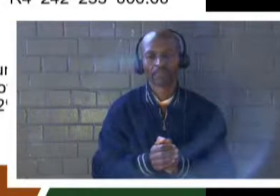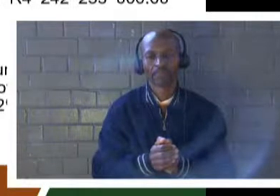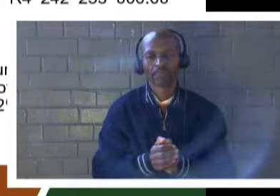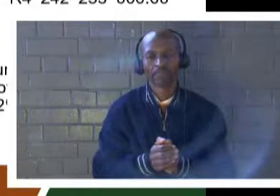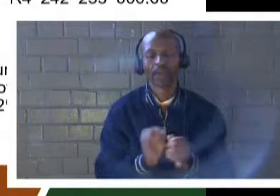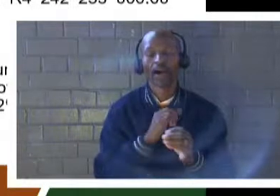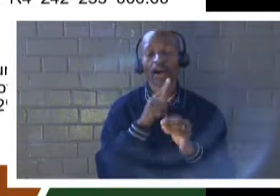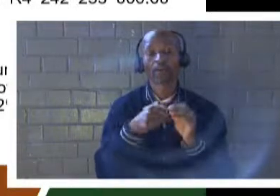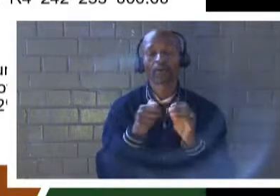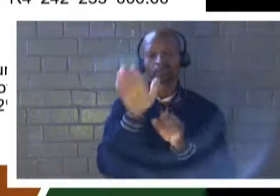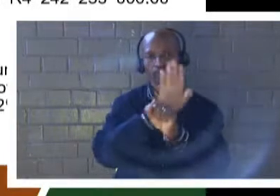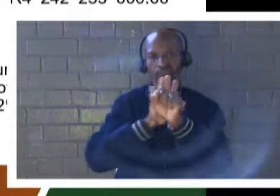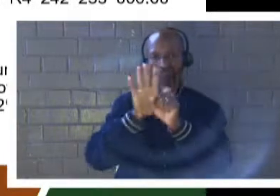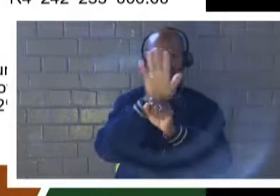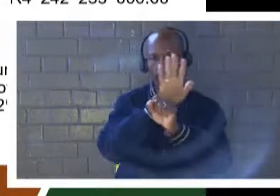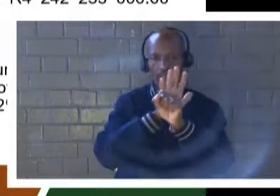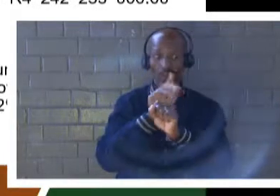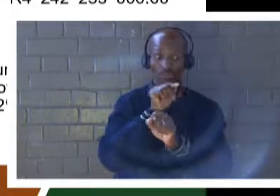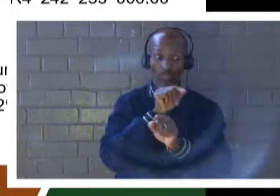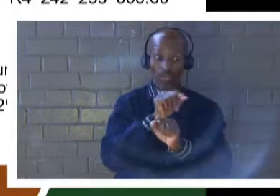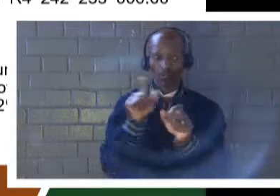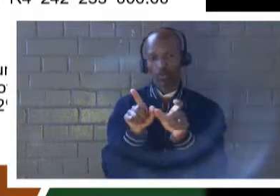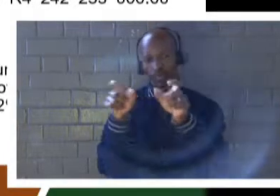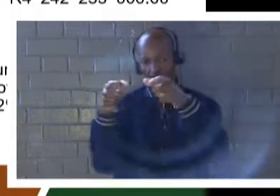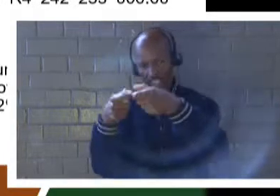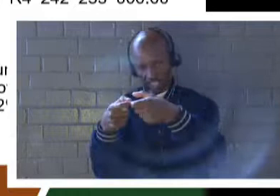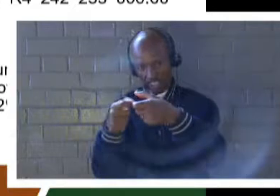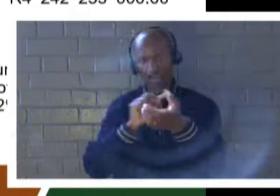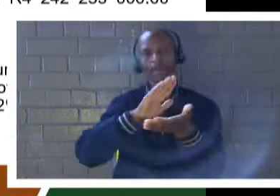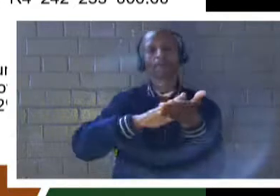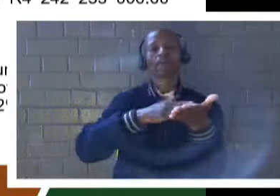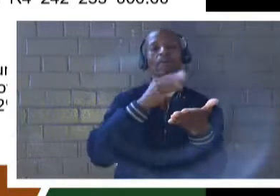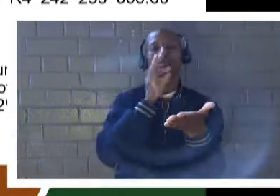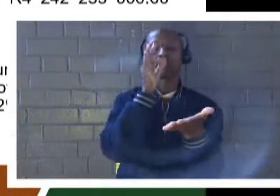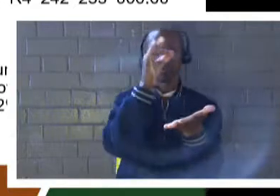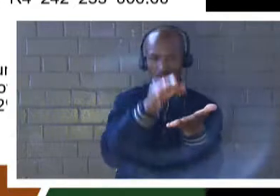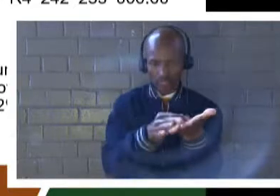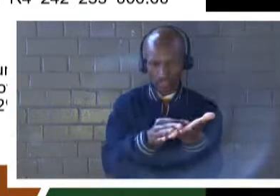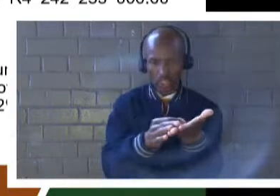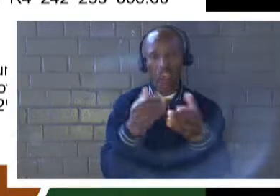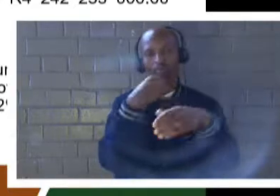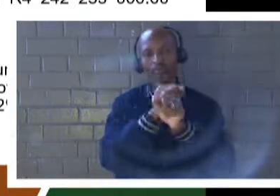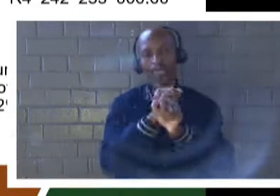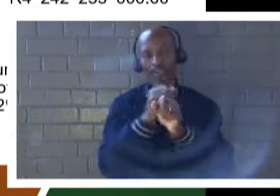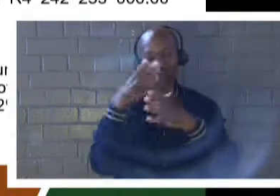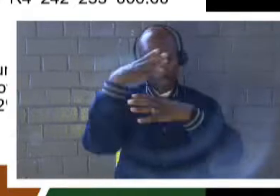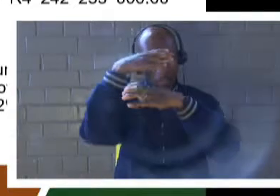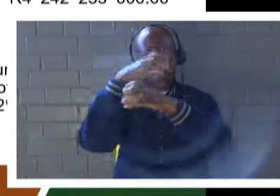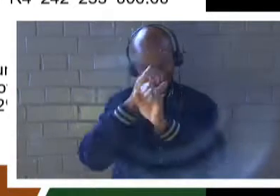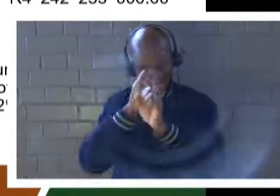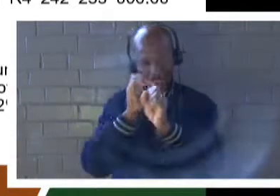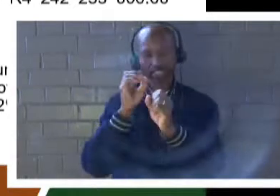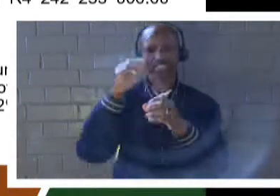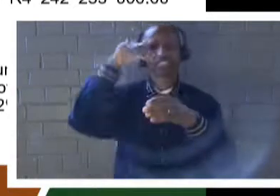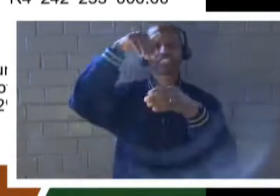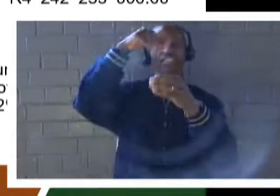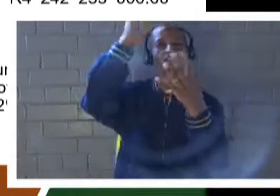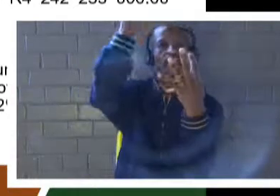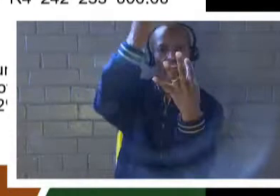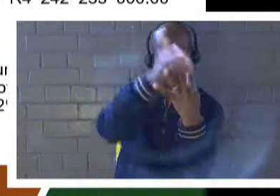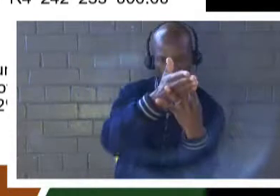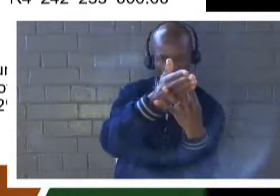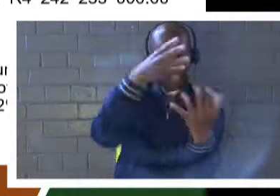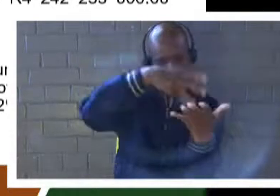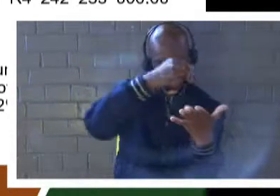In terms of background, this committee proposes to undertake a focus intervention study to